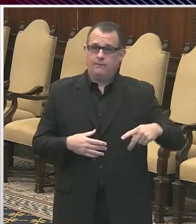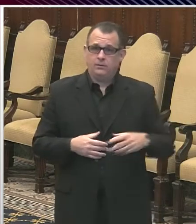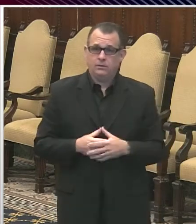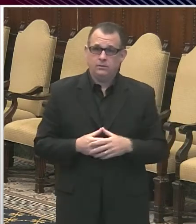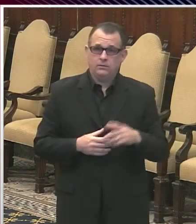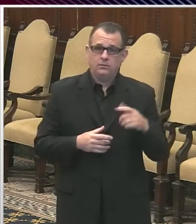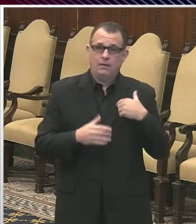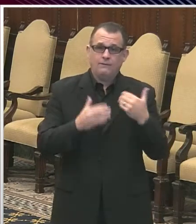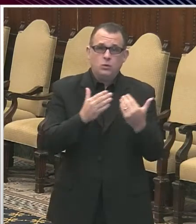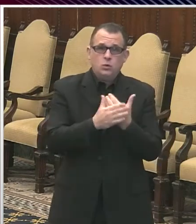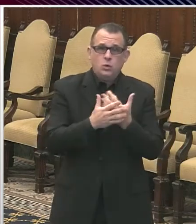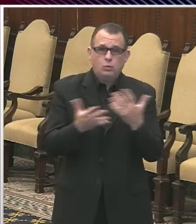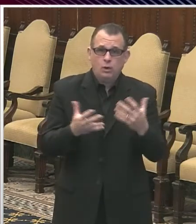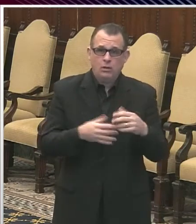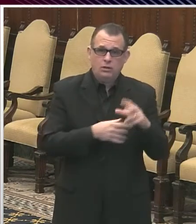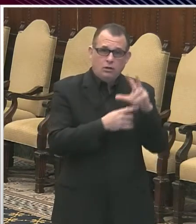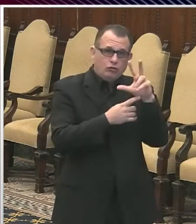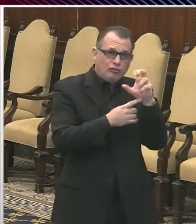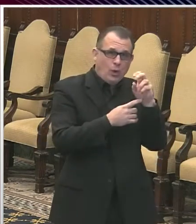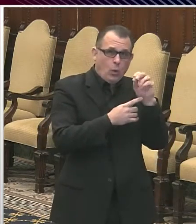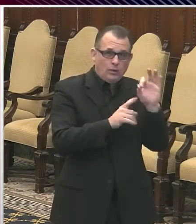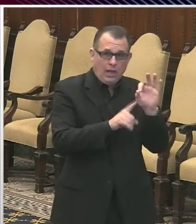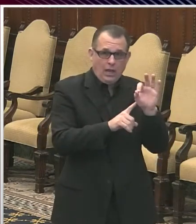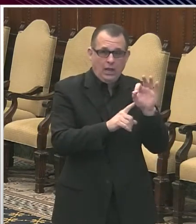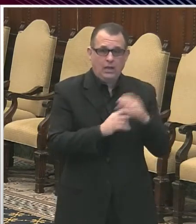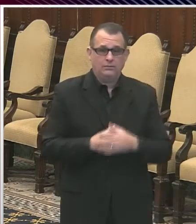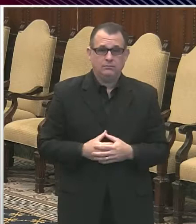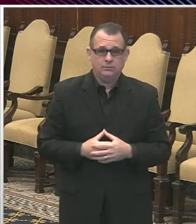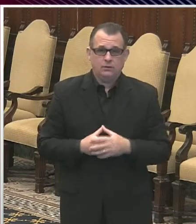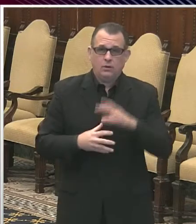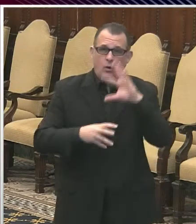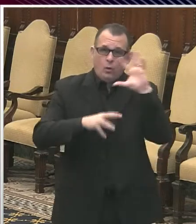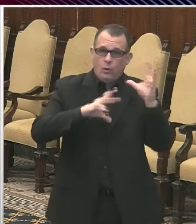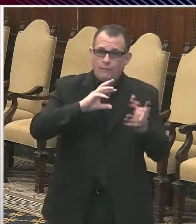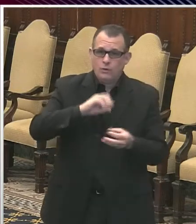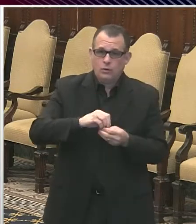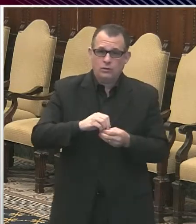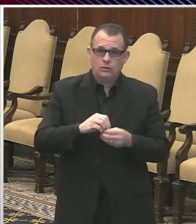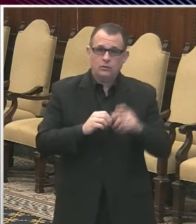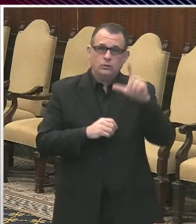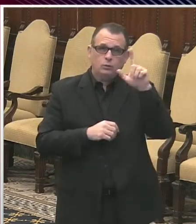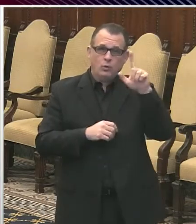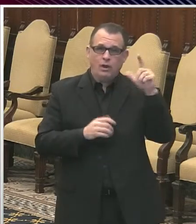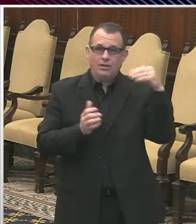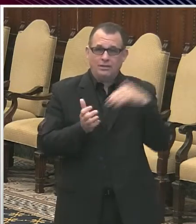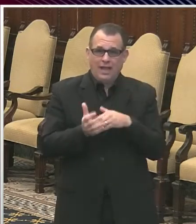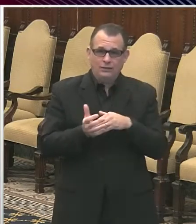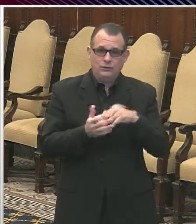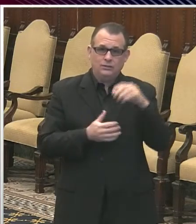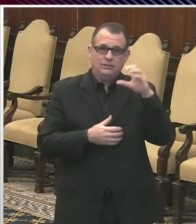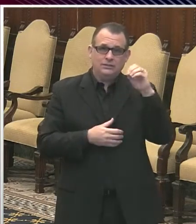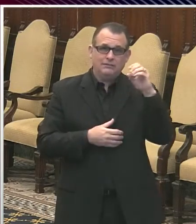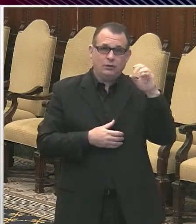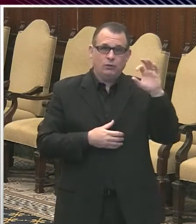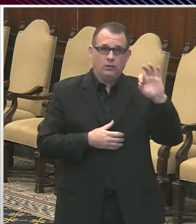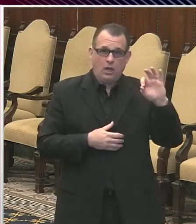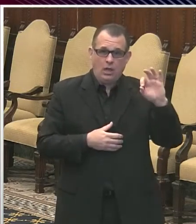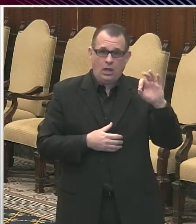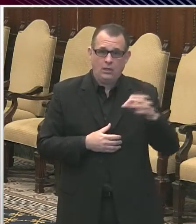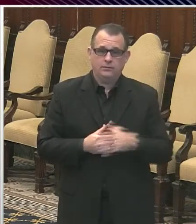we've confirmed 309 new cases in Philadelphia residents, bringing us to a total of 21,009 since the beginning of the